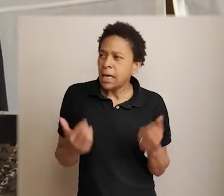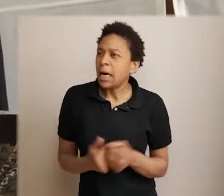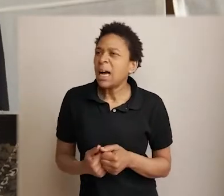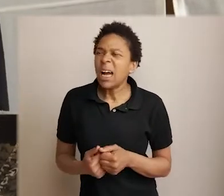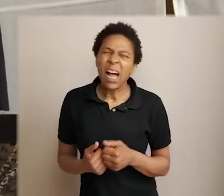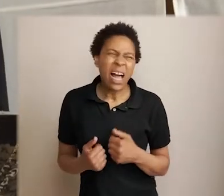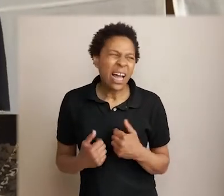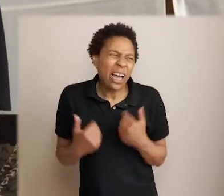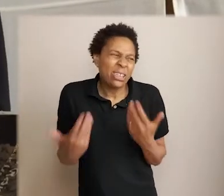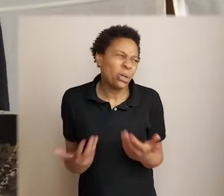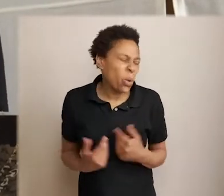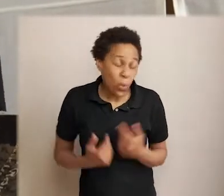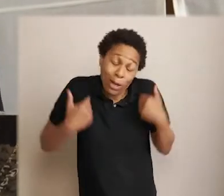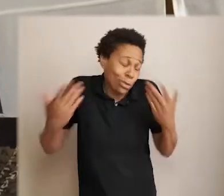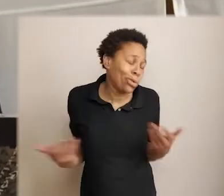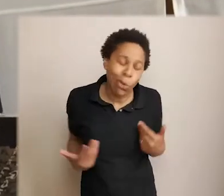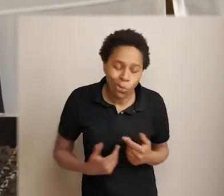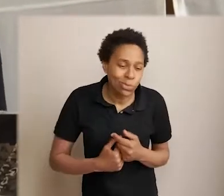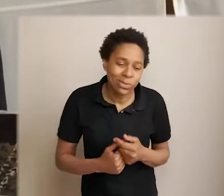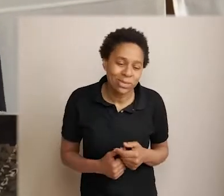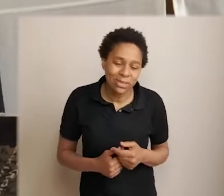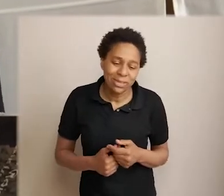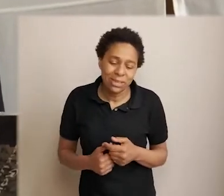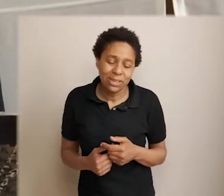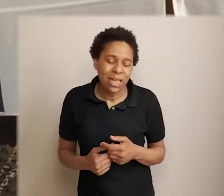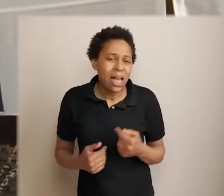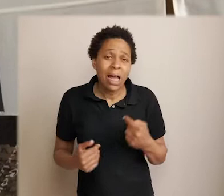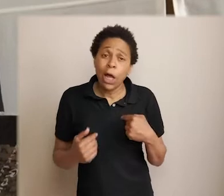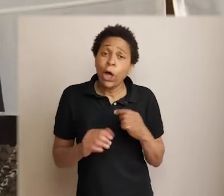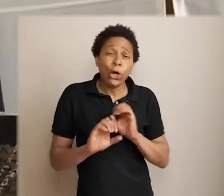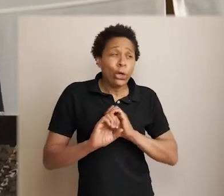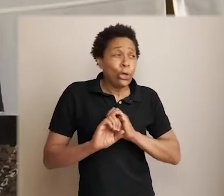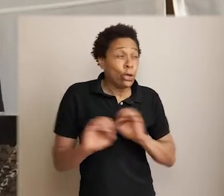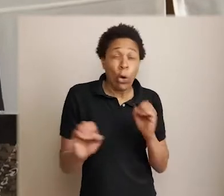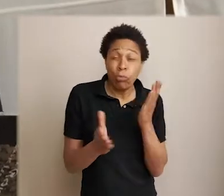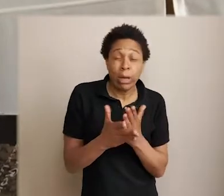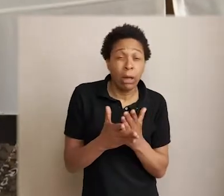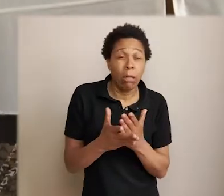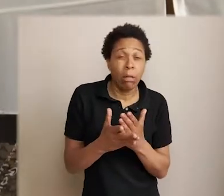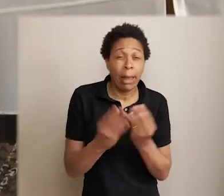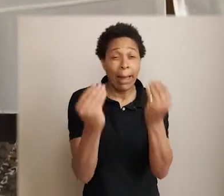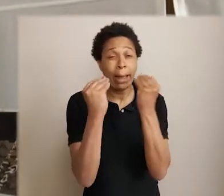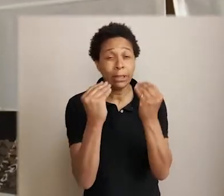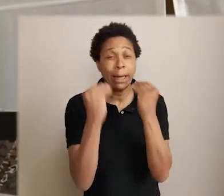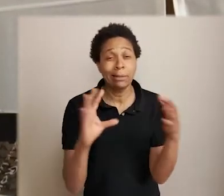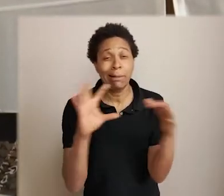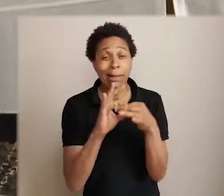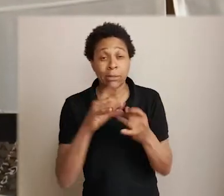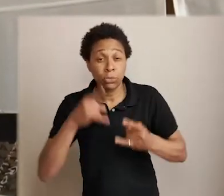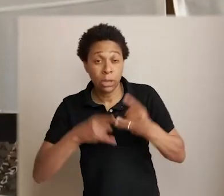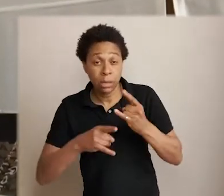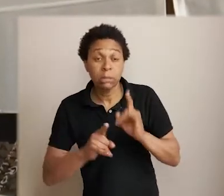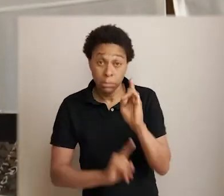I know bugger all, to be honest with you. I had no real sex education. I remember when I was